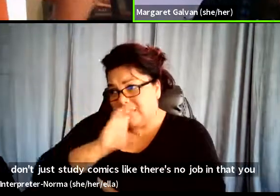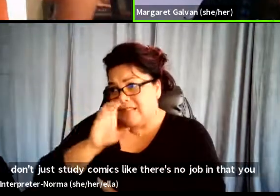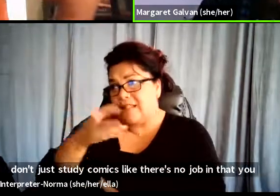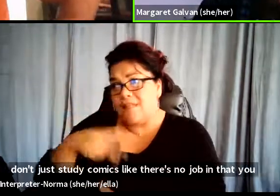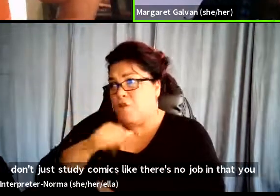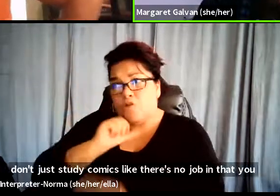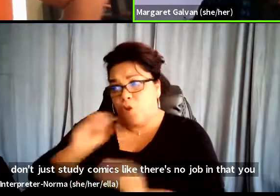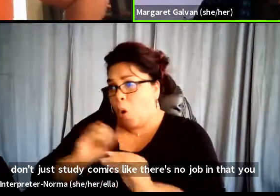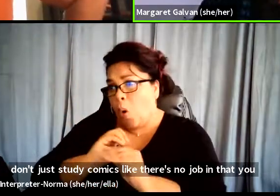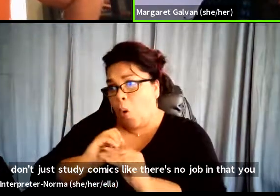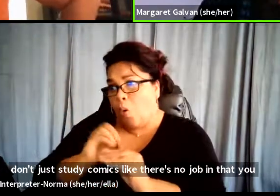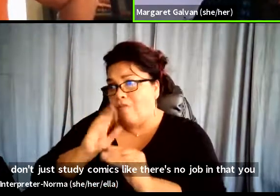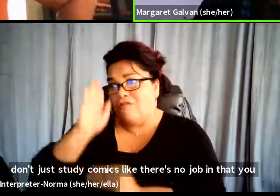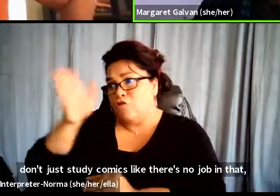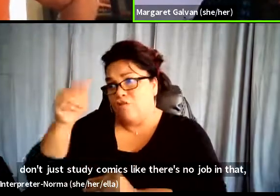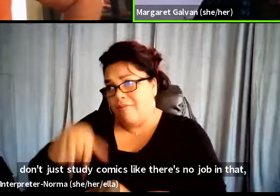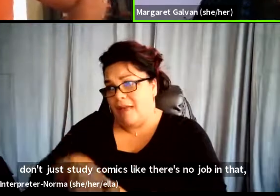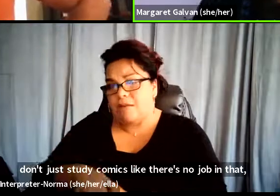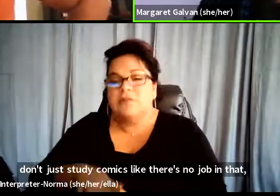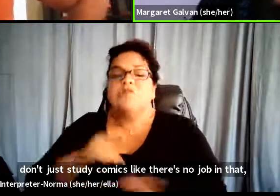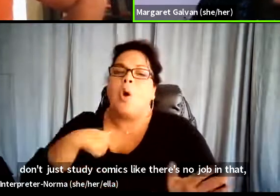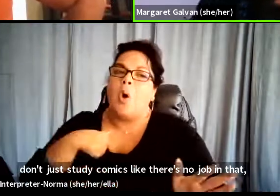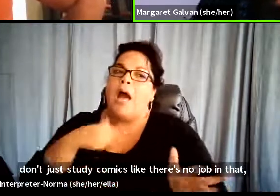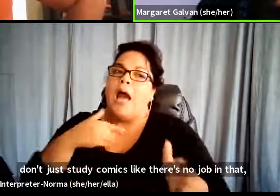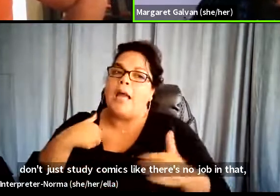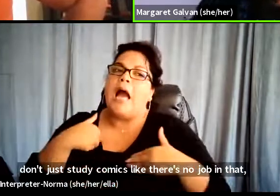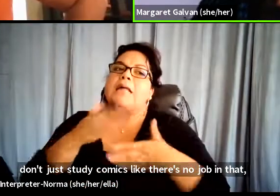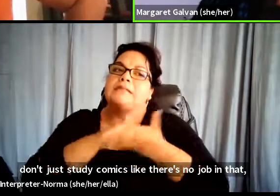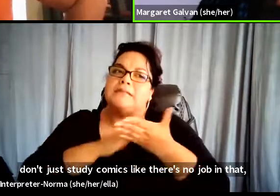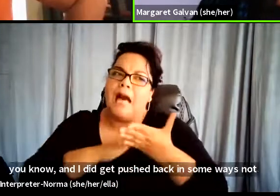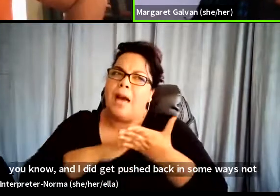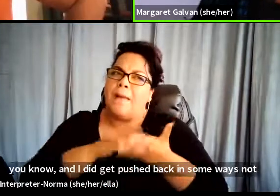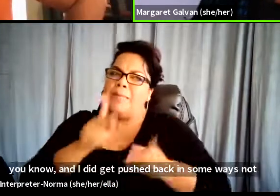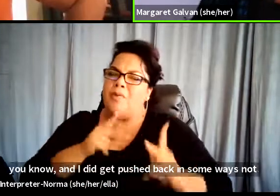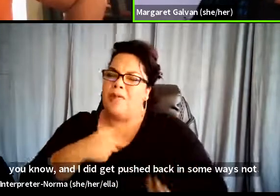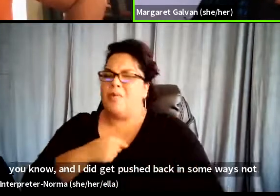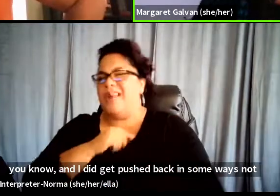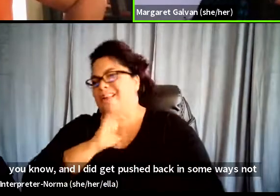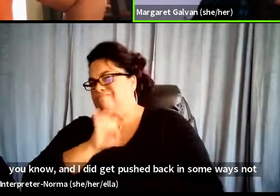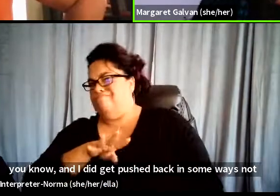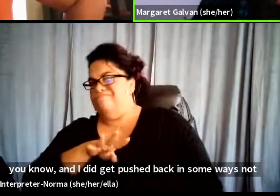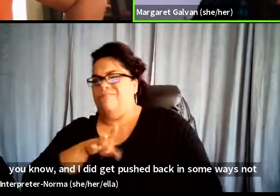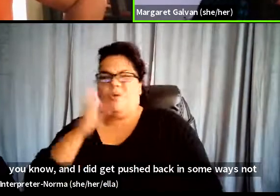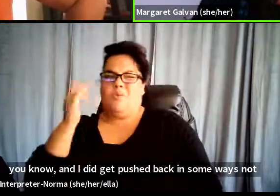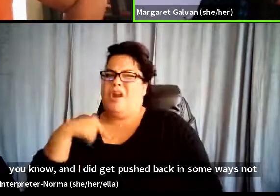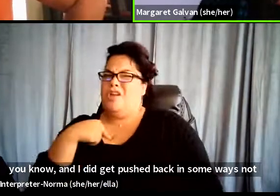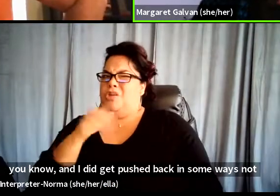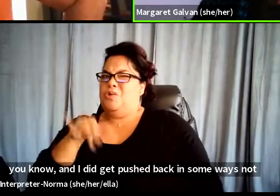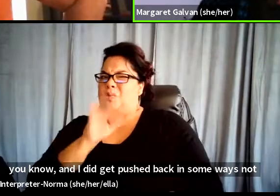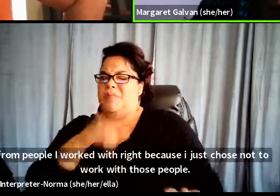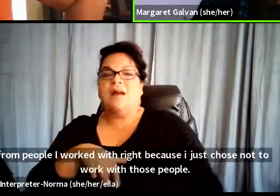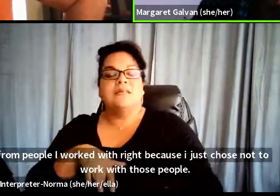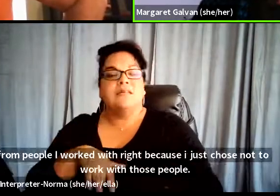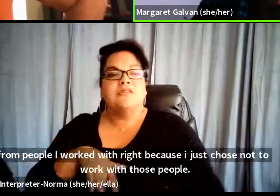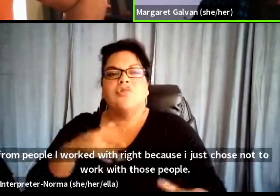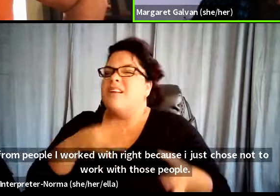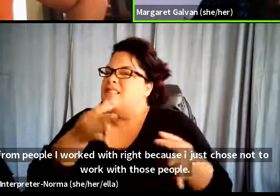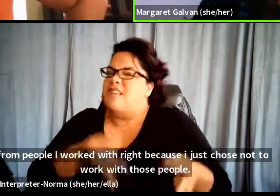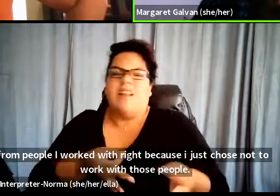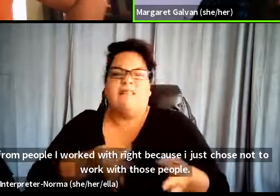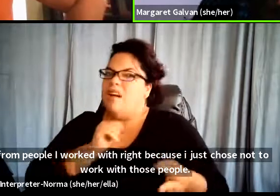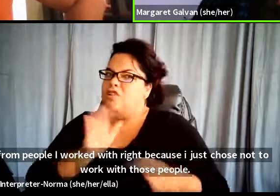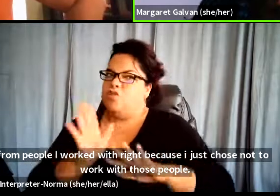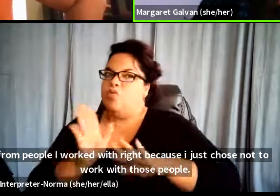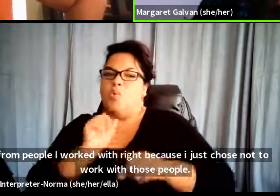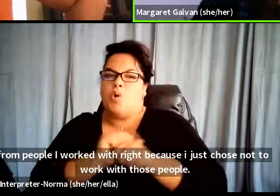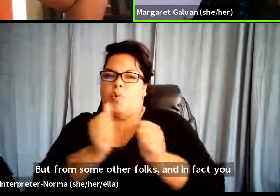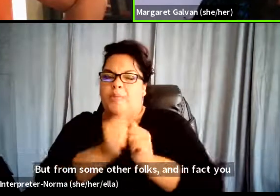I did get pushed back, um, in some ways, not from people I worked with, right. Cause I chose not to work with those people. Um, but from some other folks. Um,